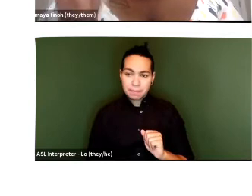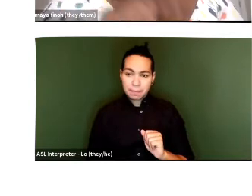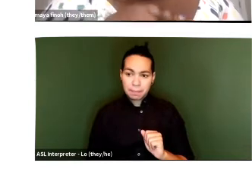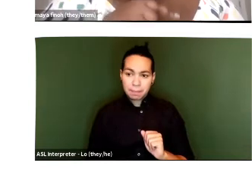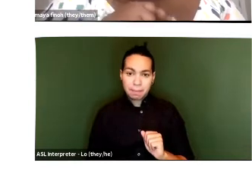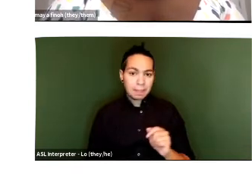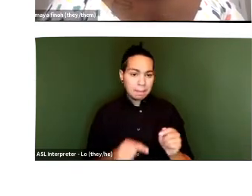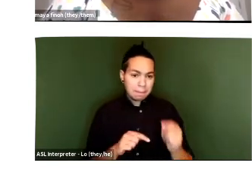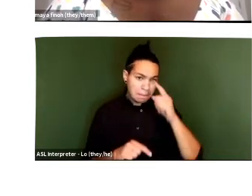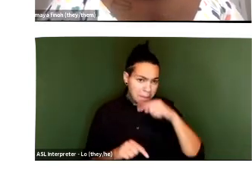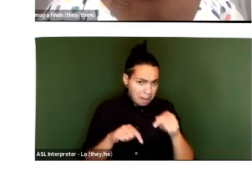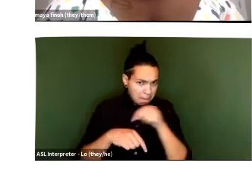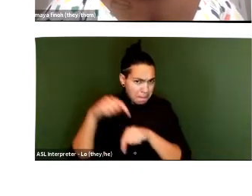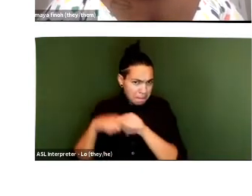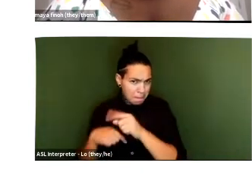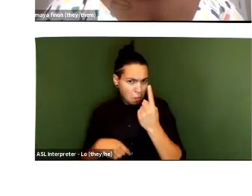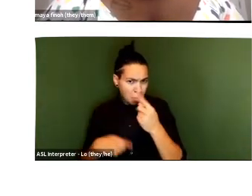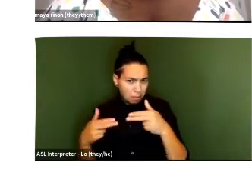We could just go back once.